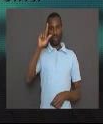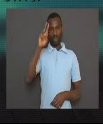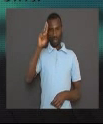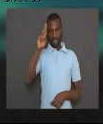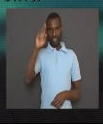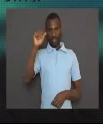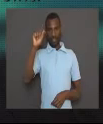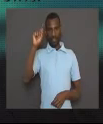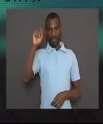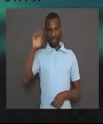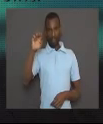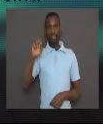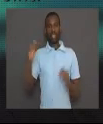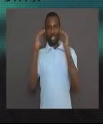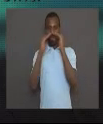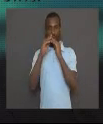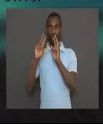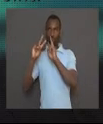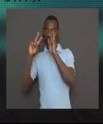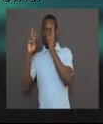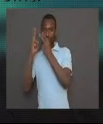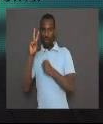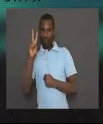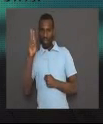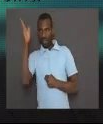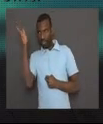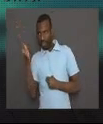volume divided by time.